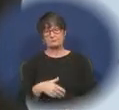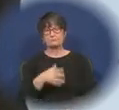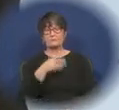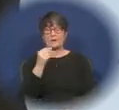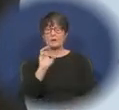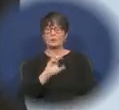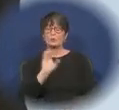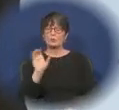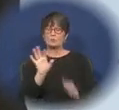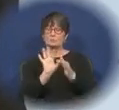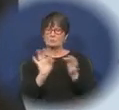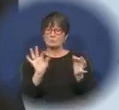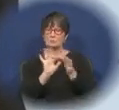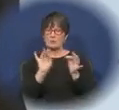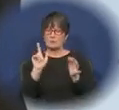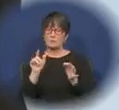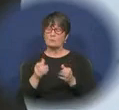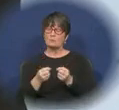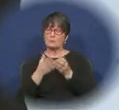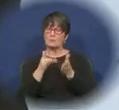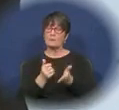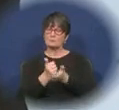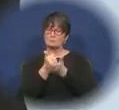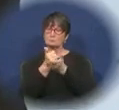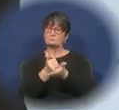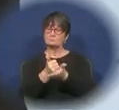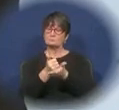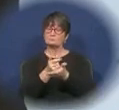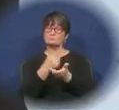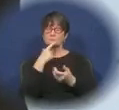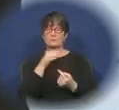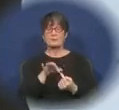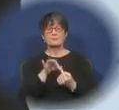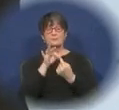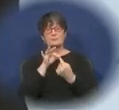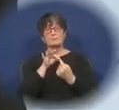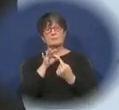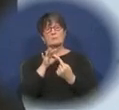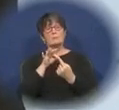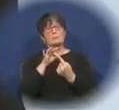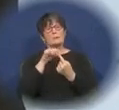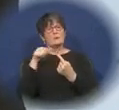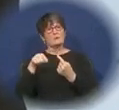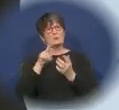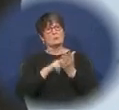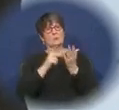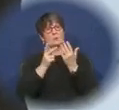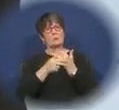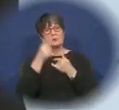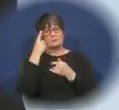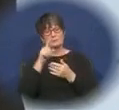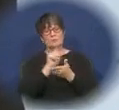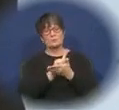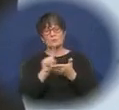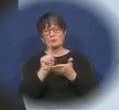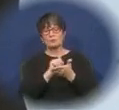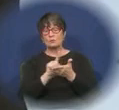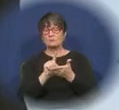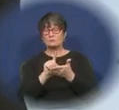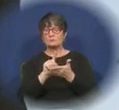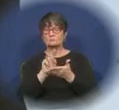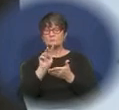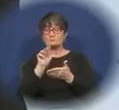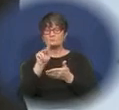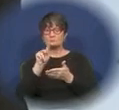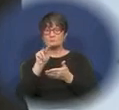closed captioning provided by the Apostolate. The special ministry of the production and presentation of the weekly television mass